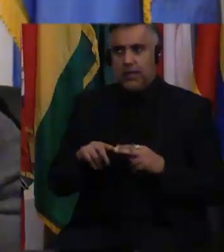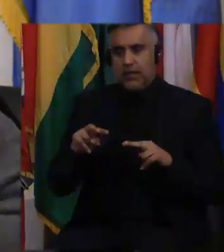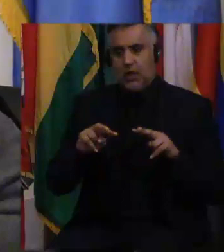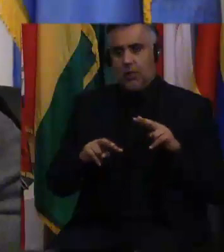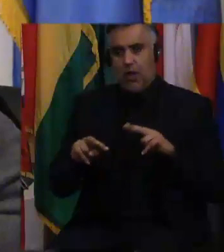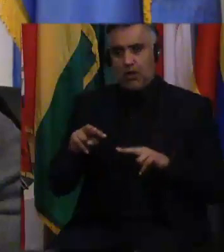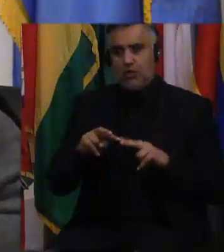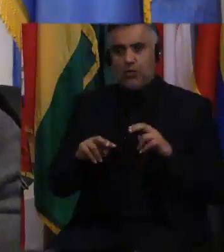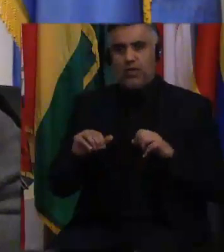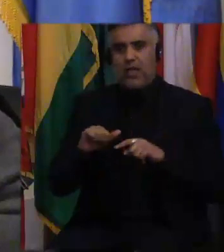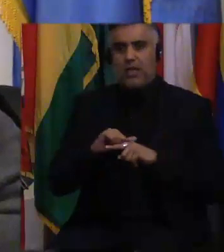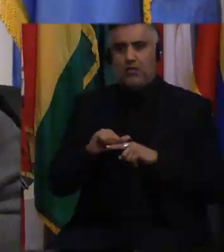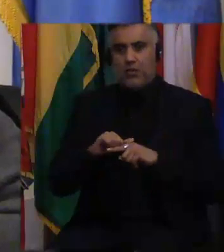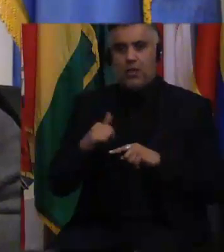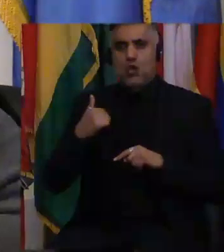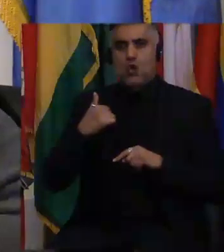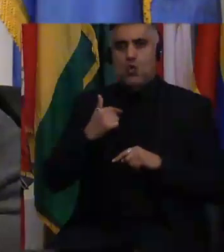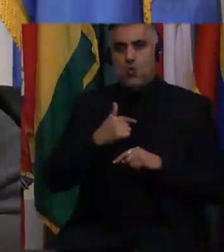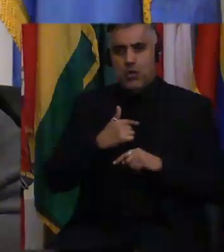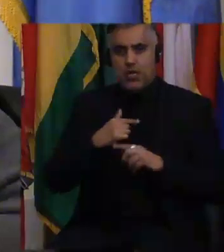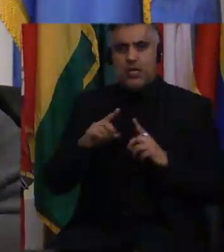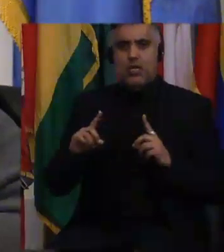monitoring exercises, we do